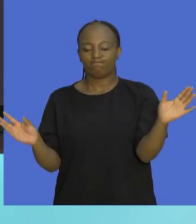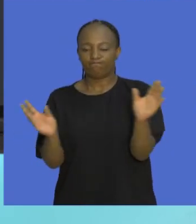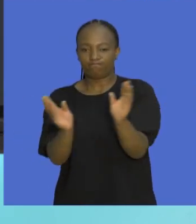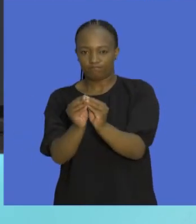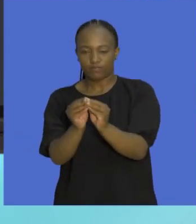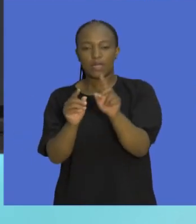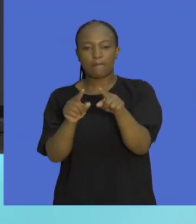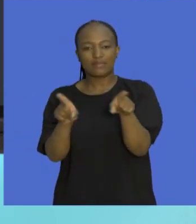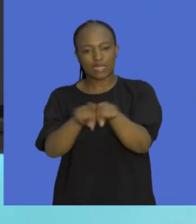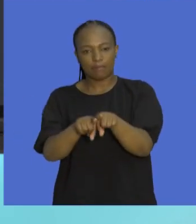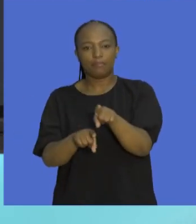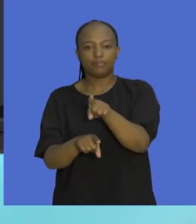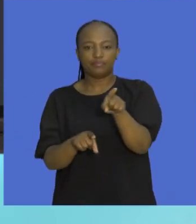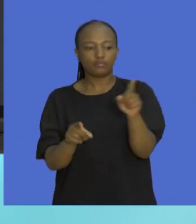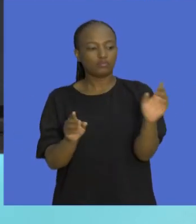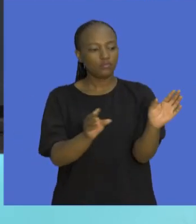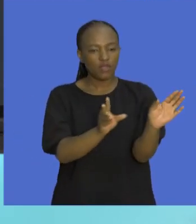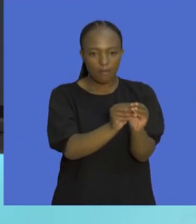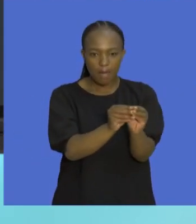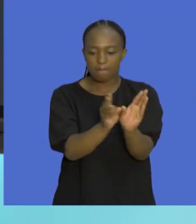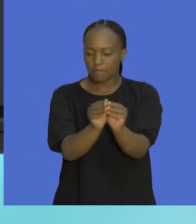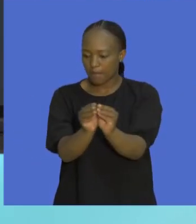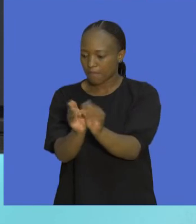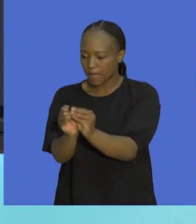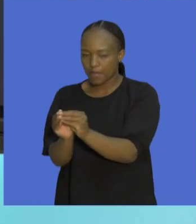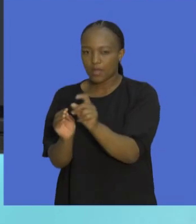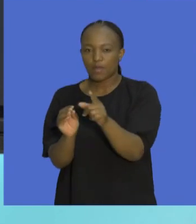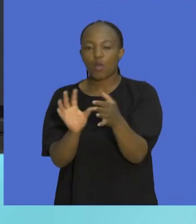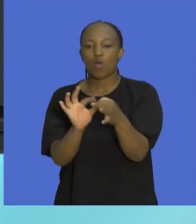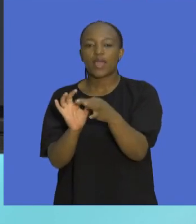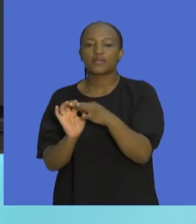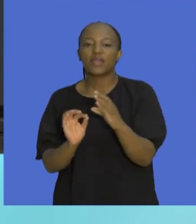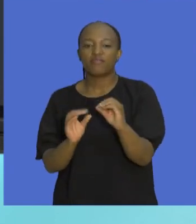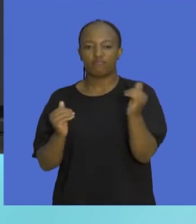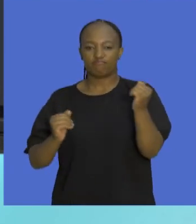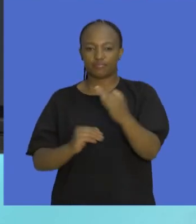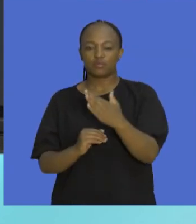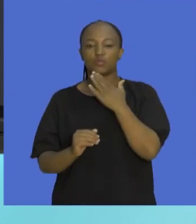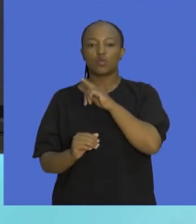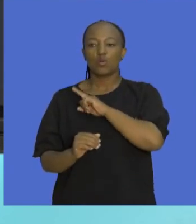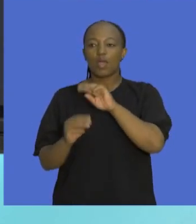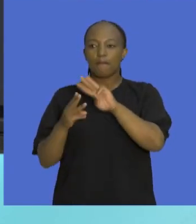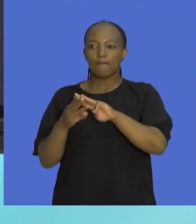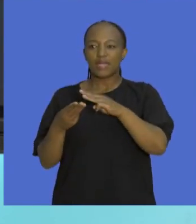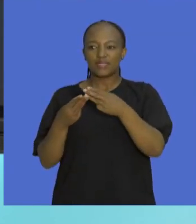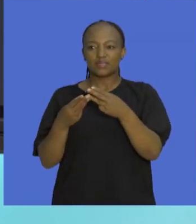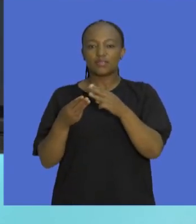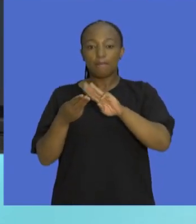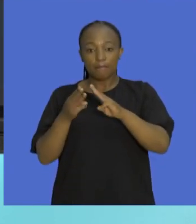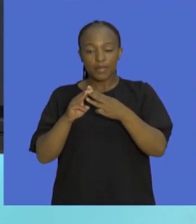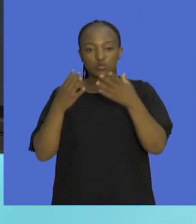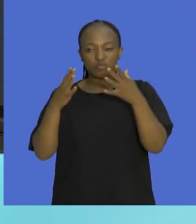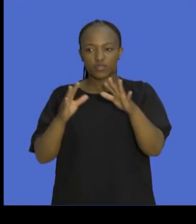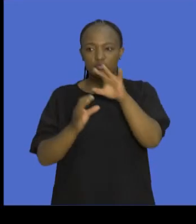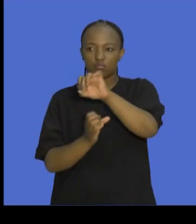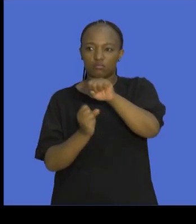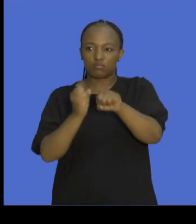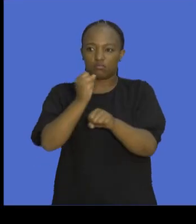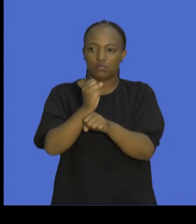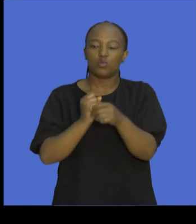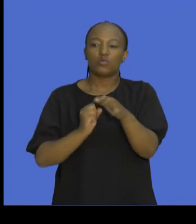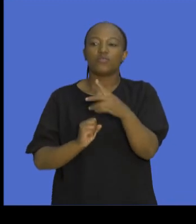the total current for those n resistors that are connected in parallel. Hence, mathematically, we arrive at